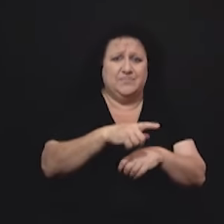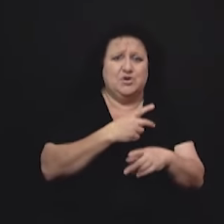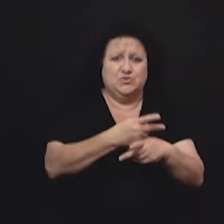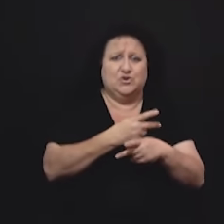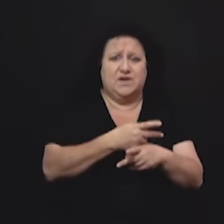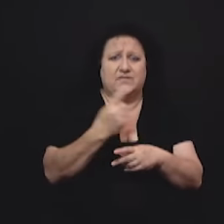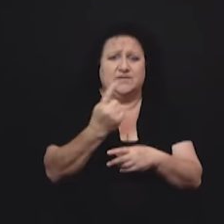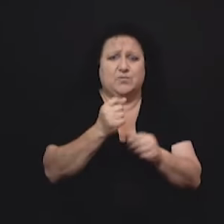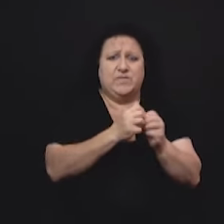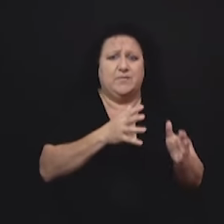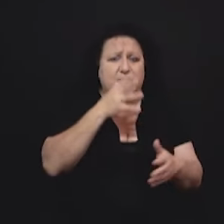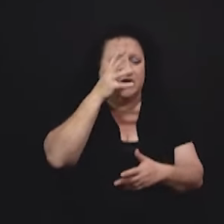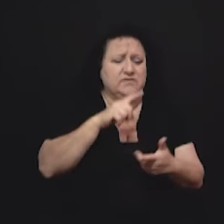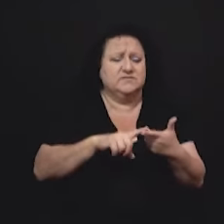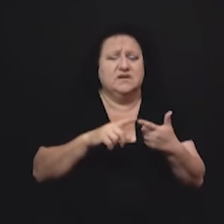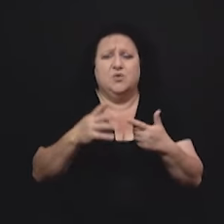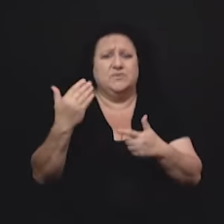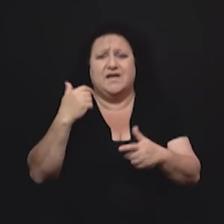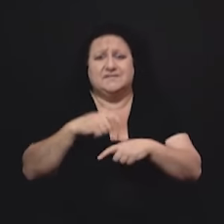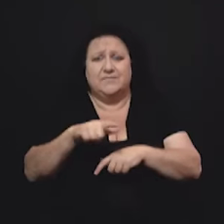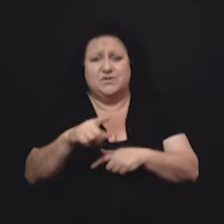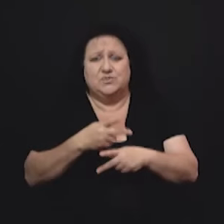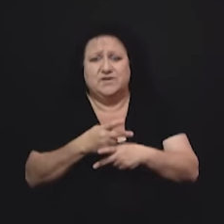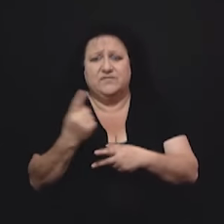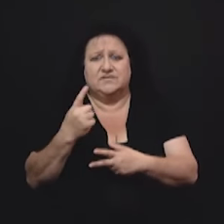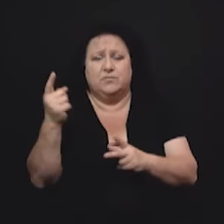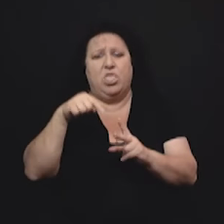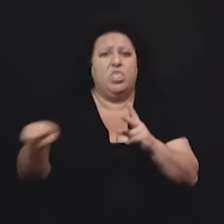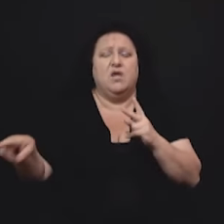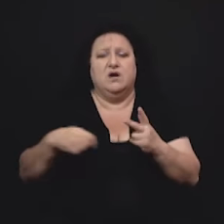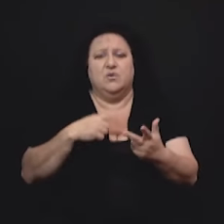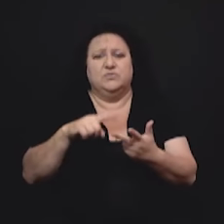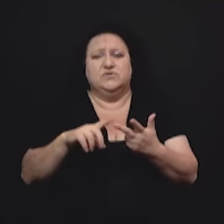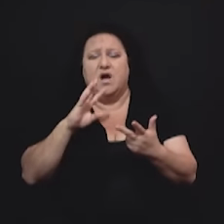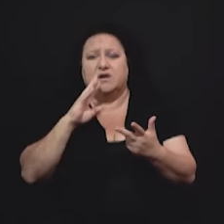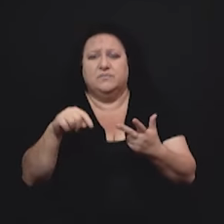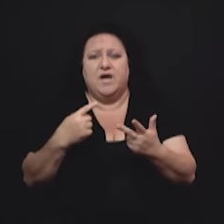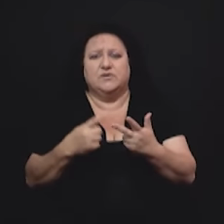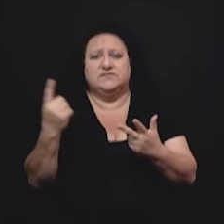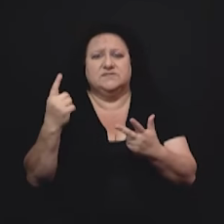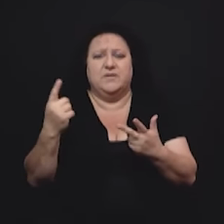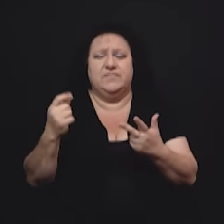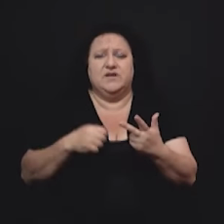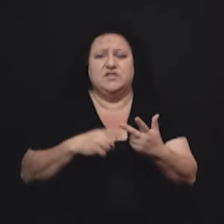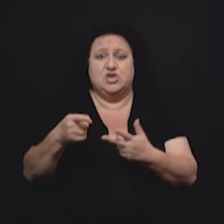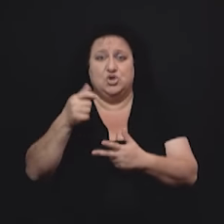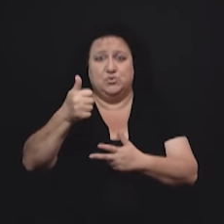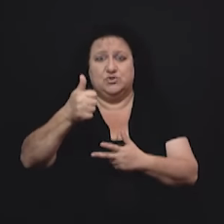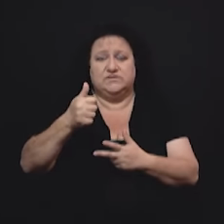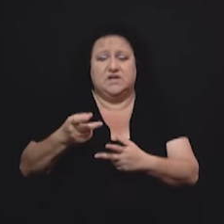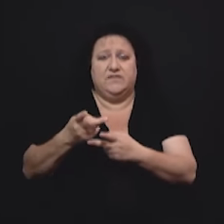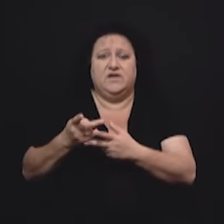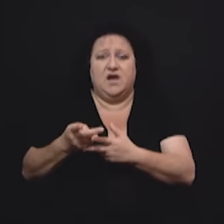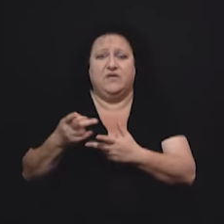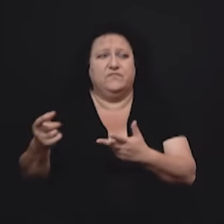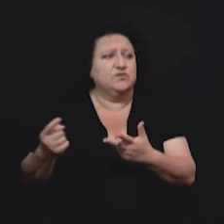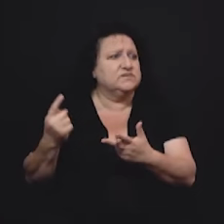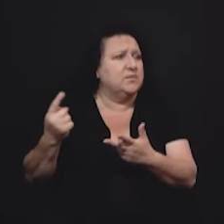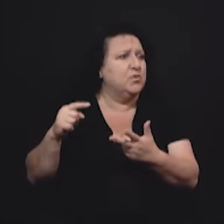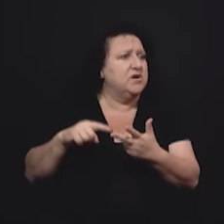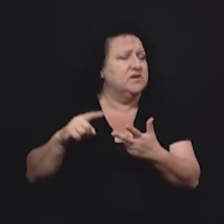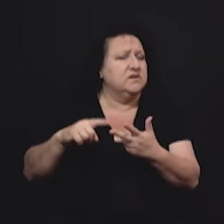When was the last time that you personally cared for the poor? I'm not talking about giving a donation to Red Cross. I'm talking about the Church of Jesus Christ saying, this is what we